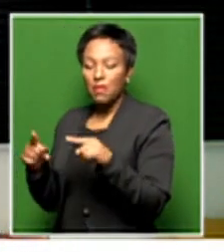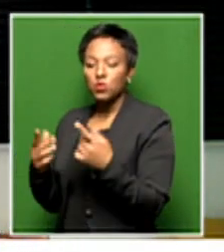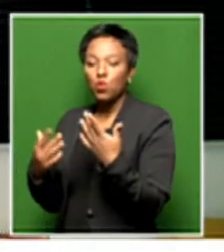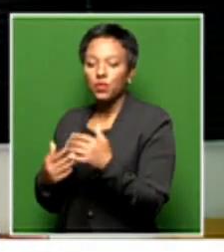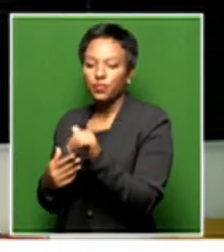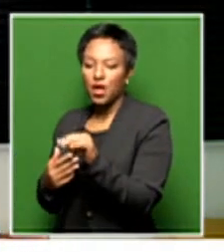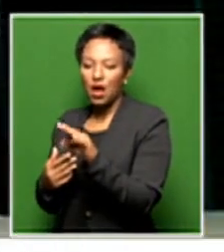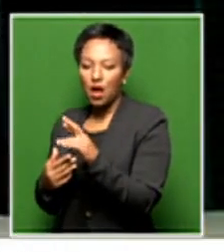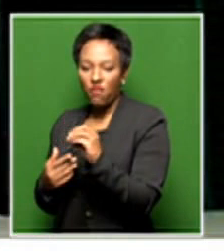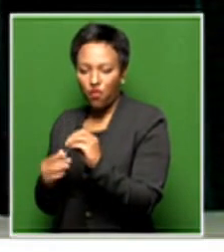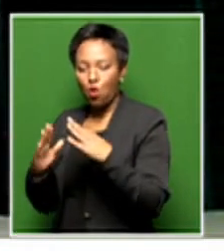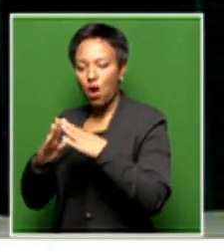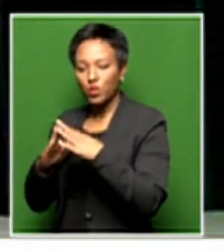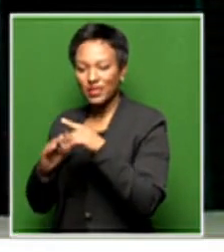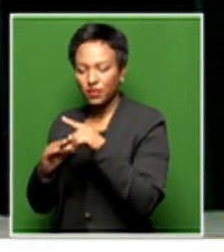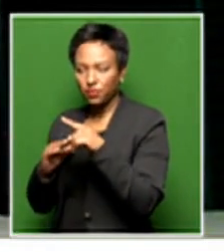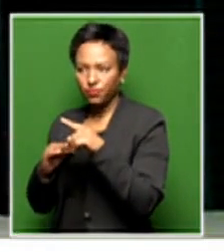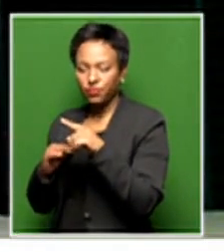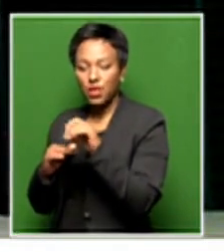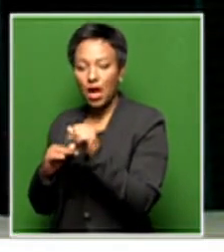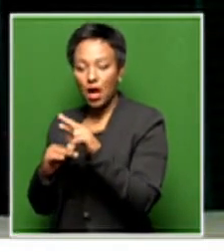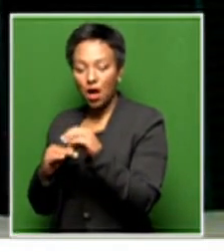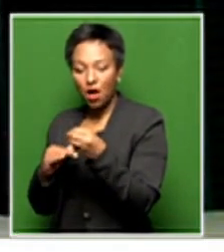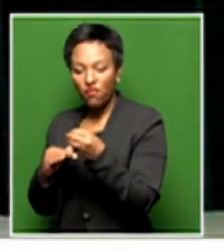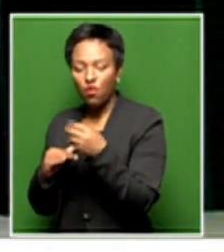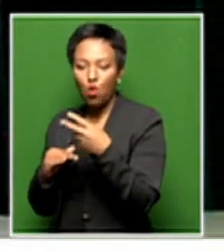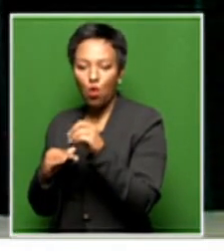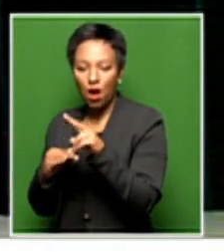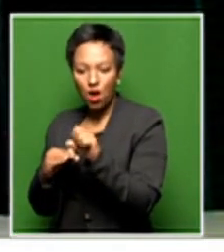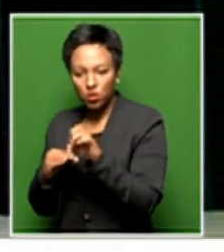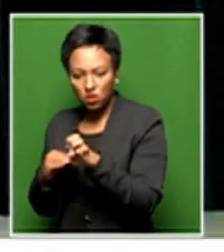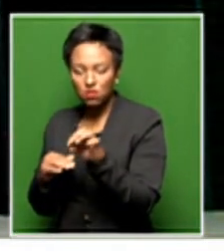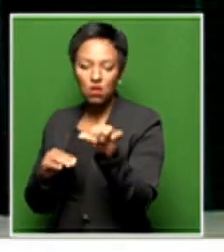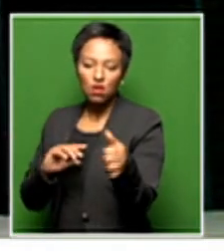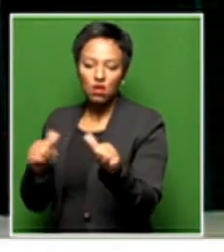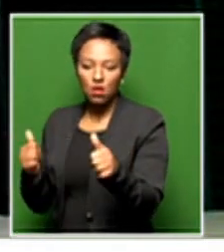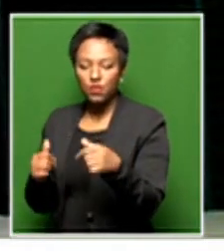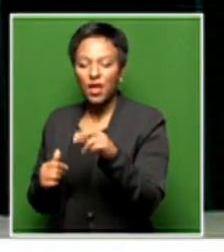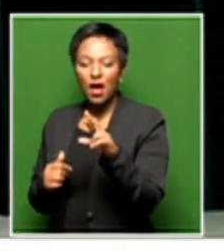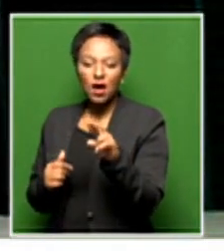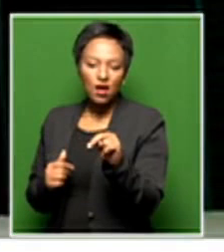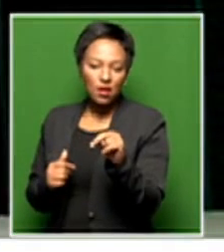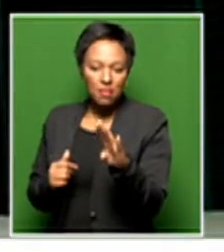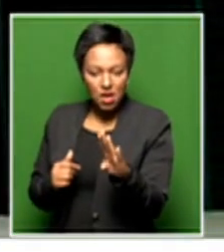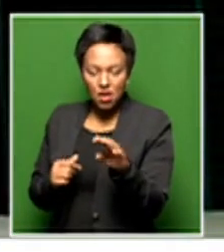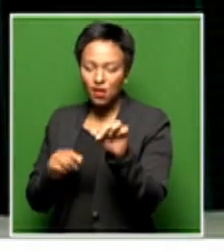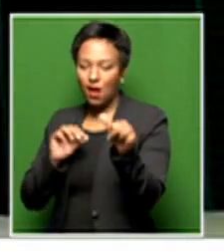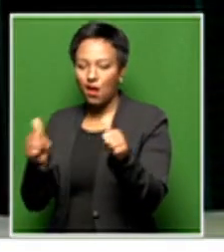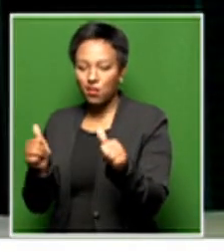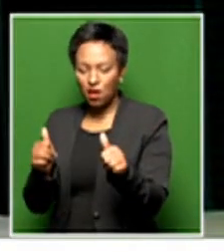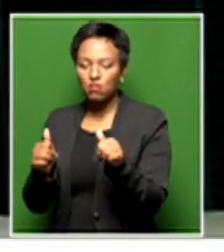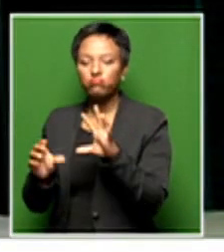house, even though I still tend towards other genre of music like R&B, inspirational, rock,